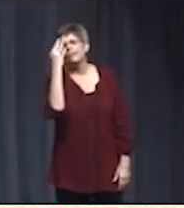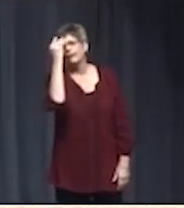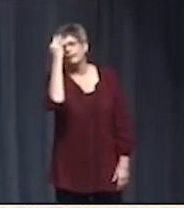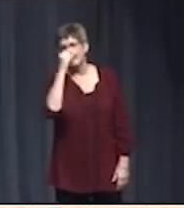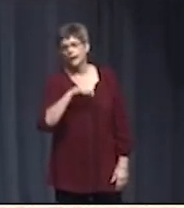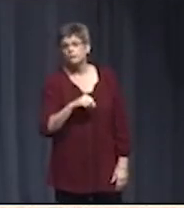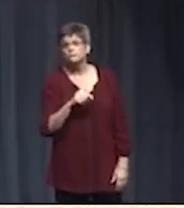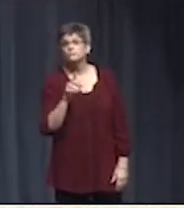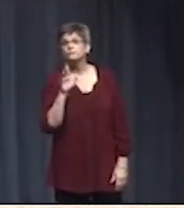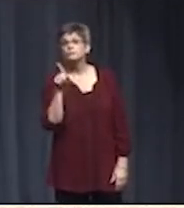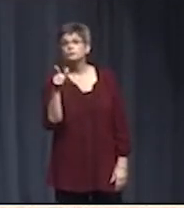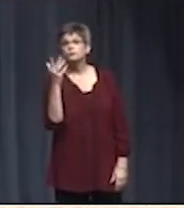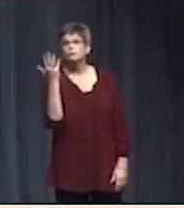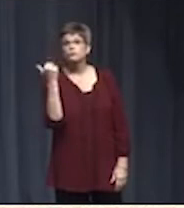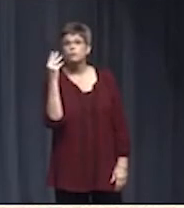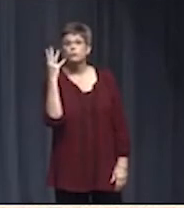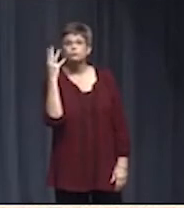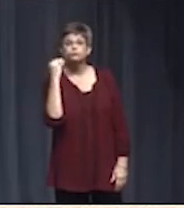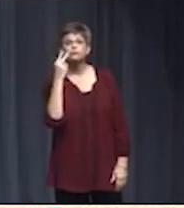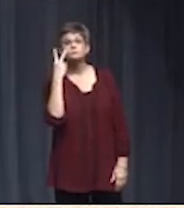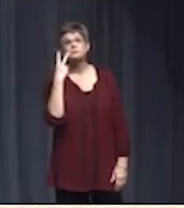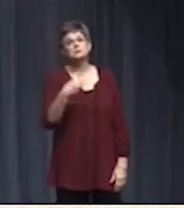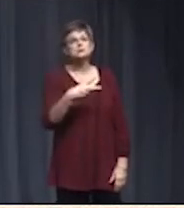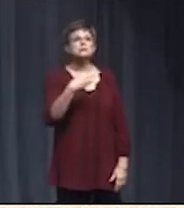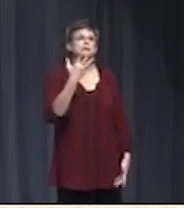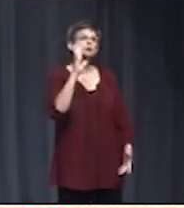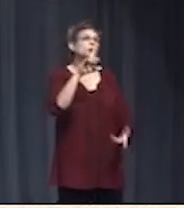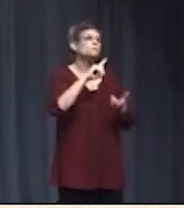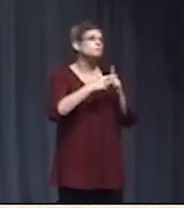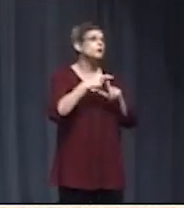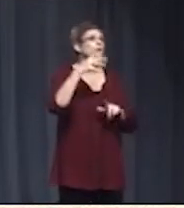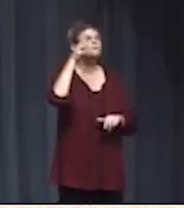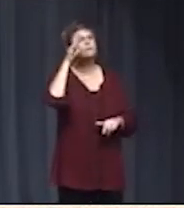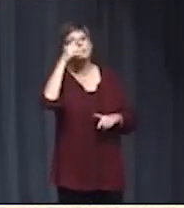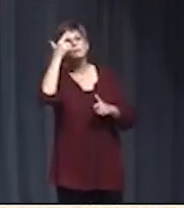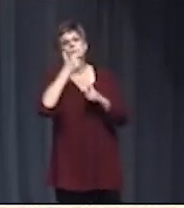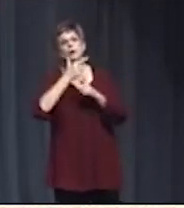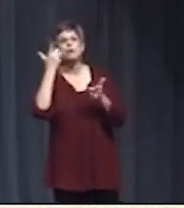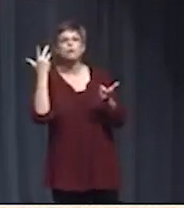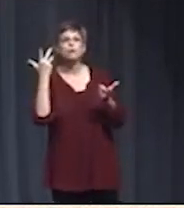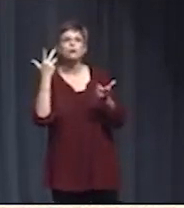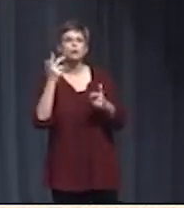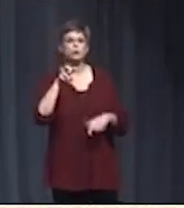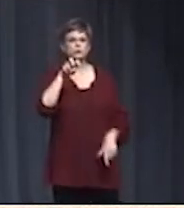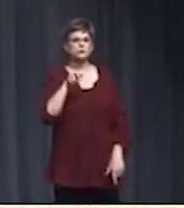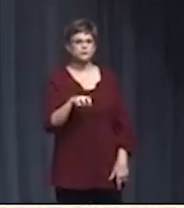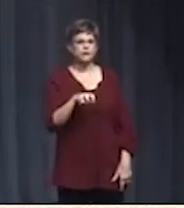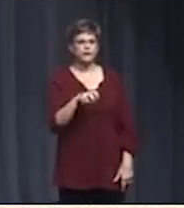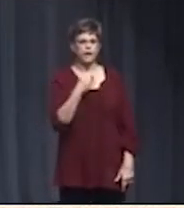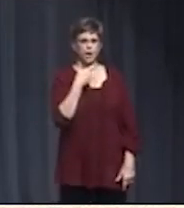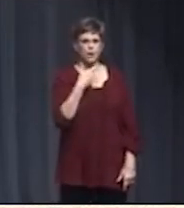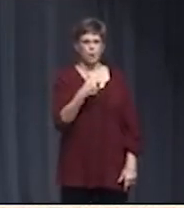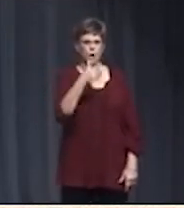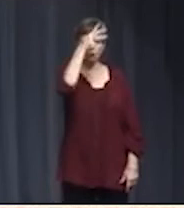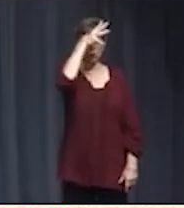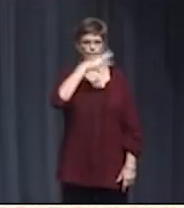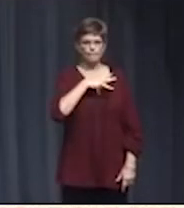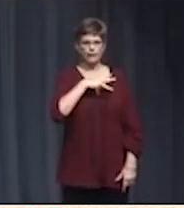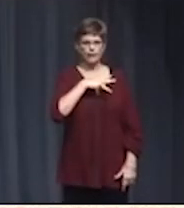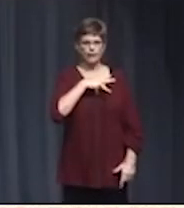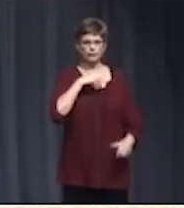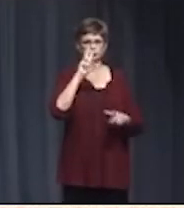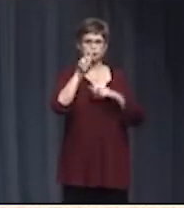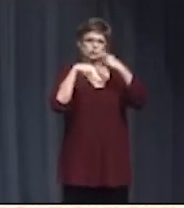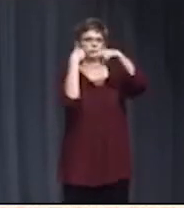other, brother, father, friend, whatever, sit down and watch men's